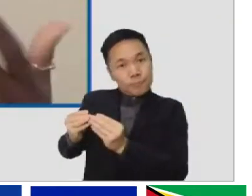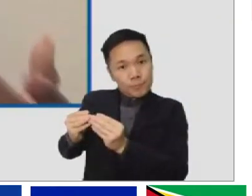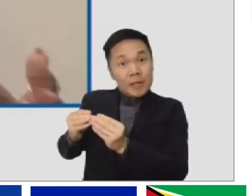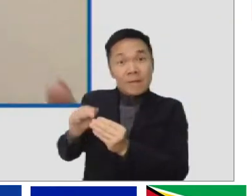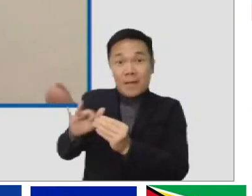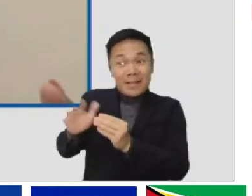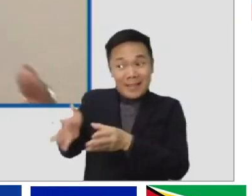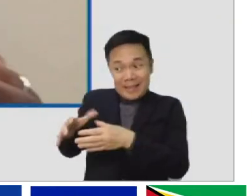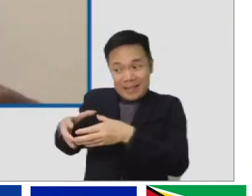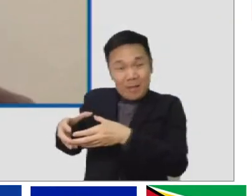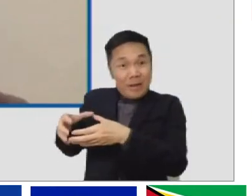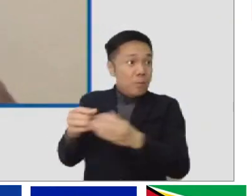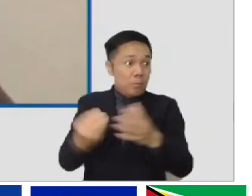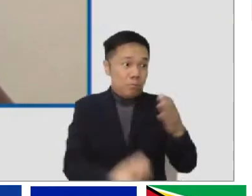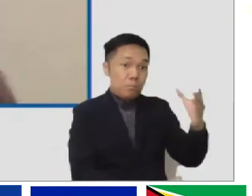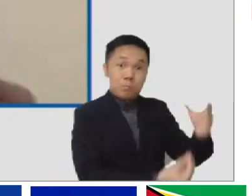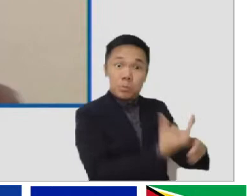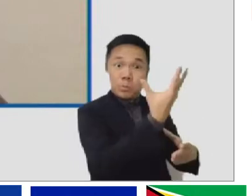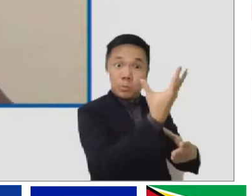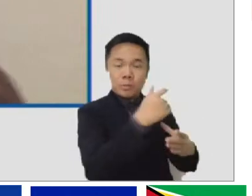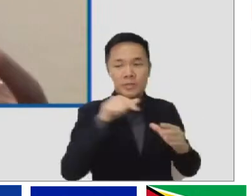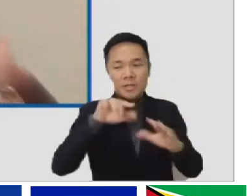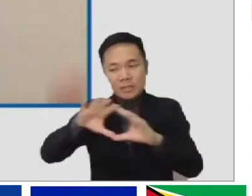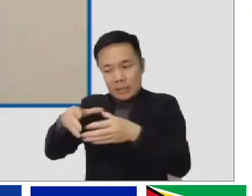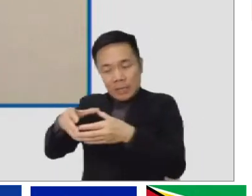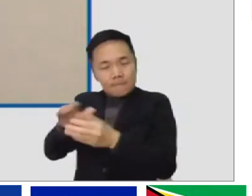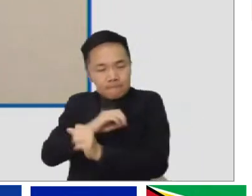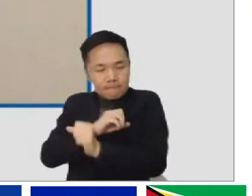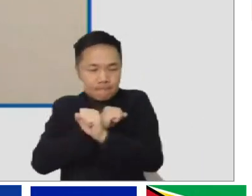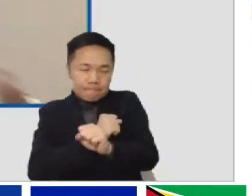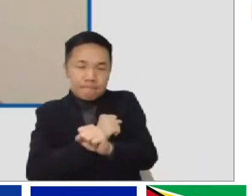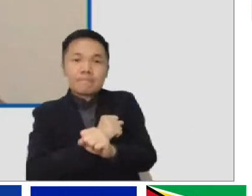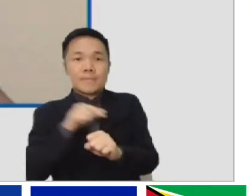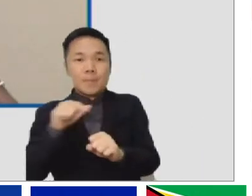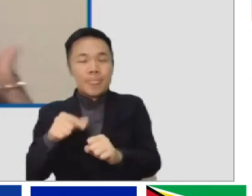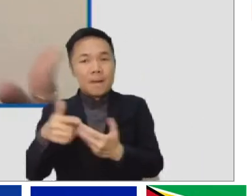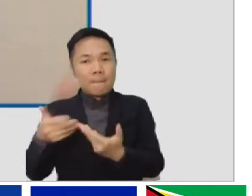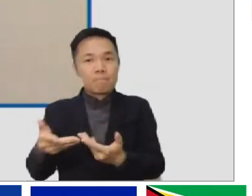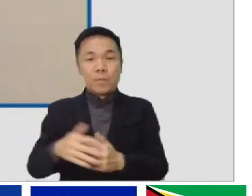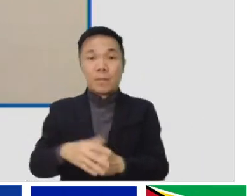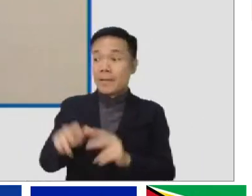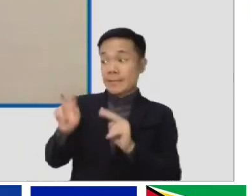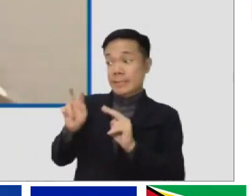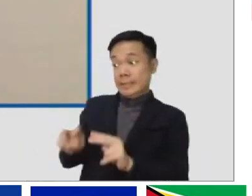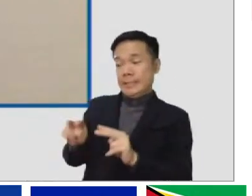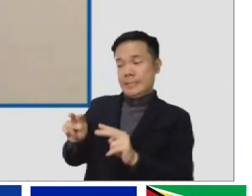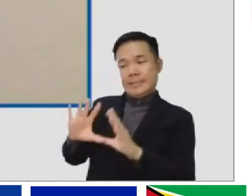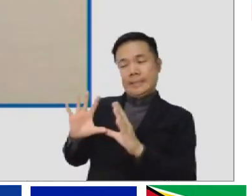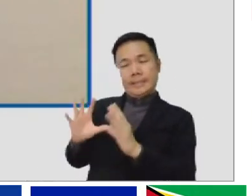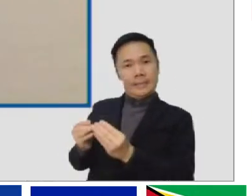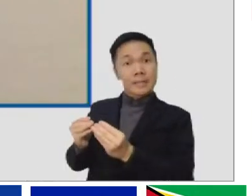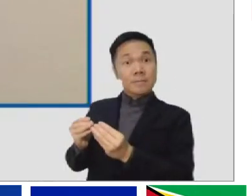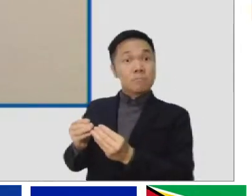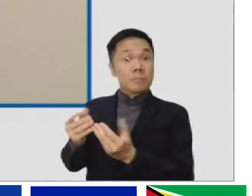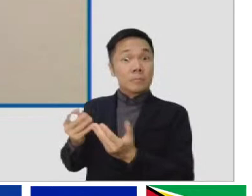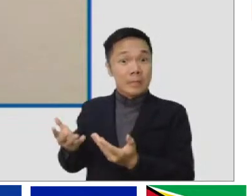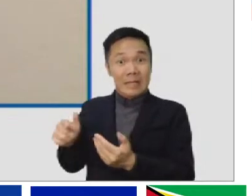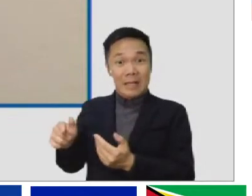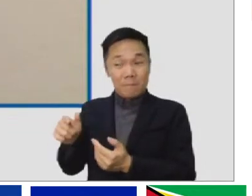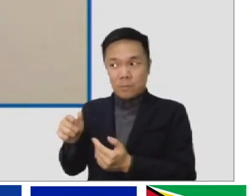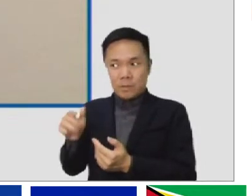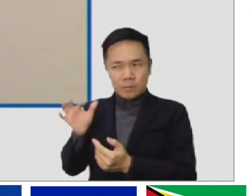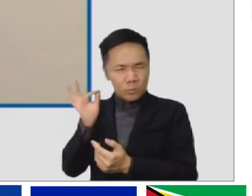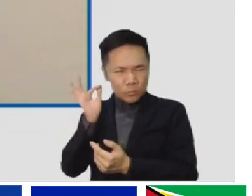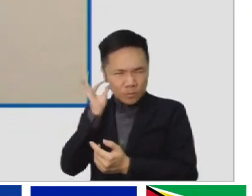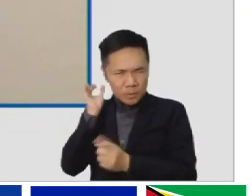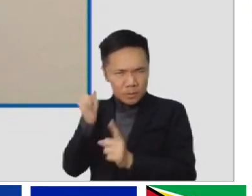providing psychosocial support so we could there was early identification when somebody was at risk. So I think it is a lot of